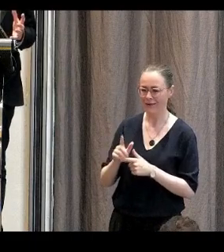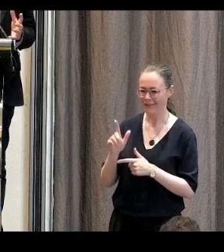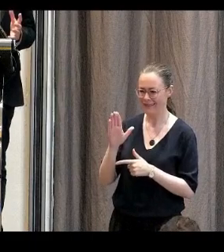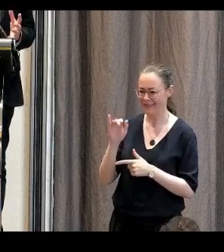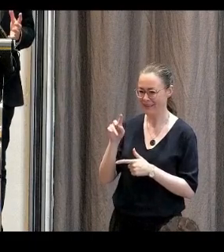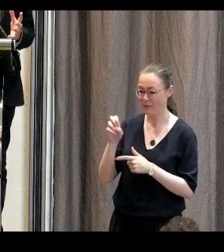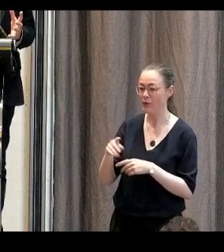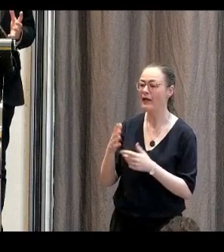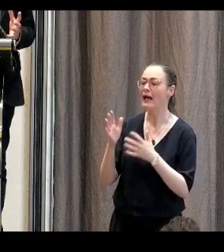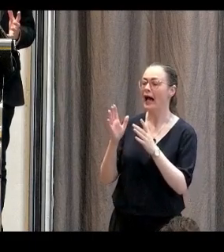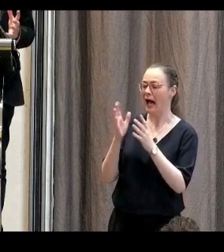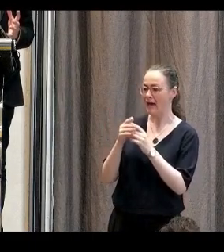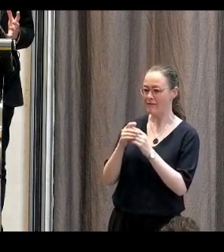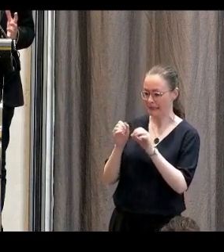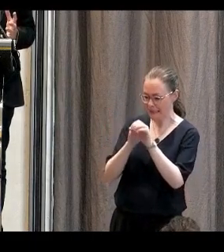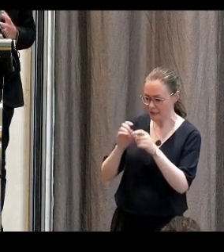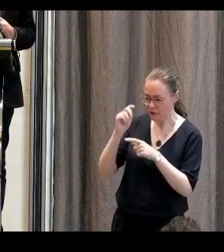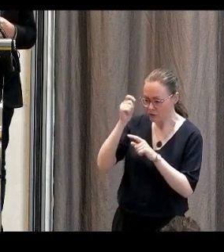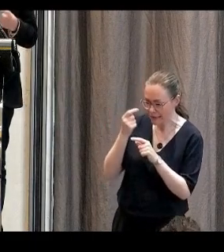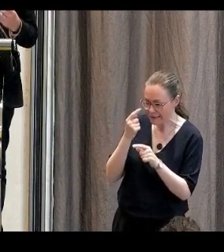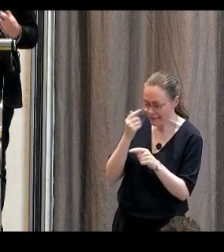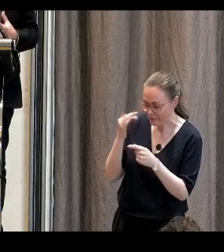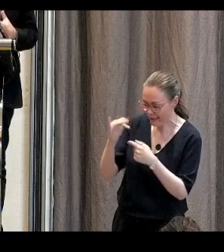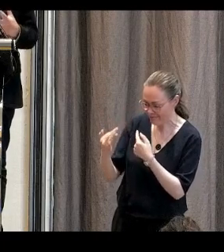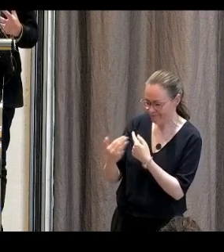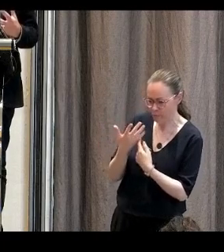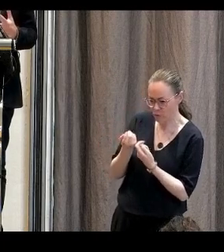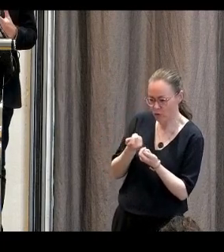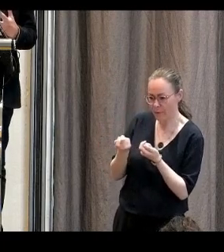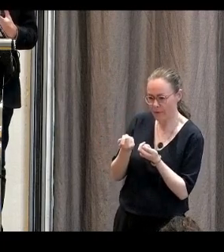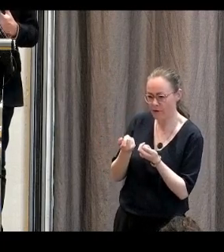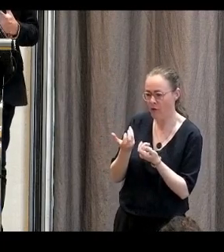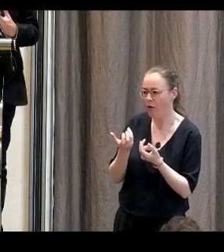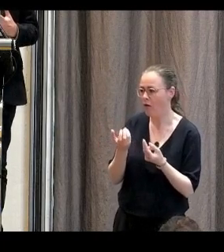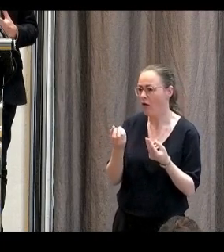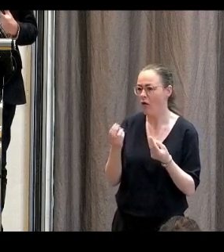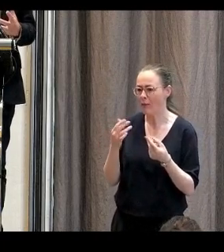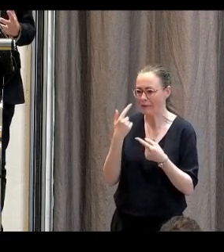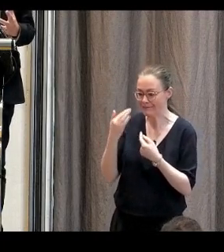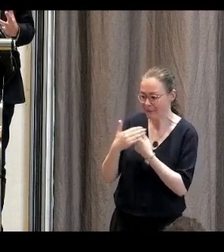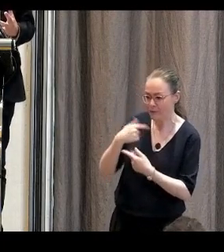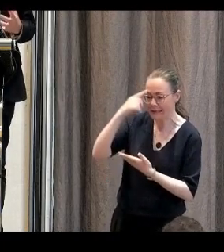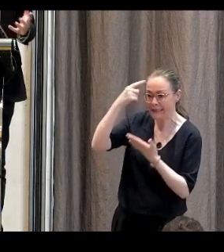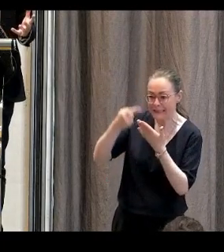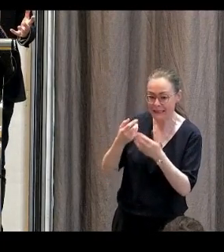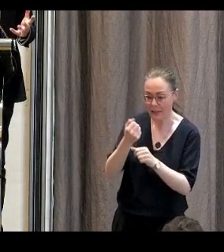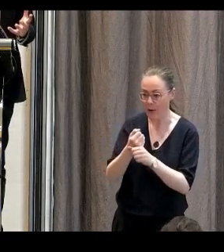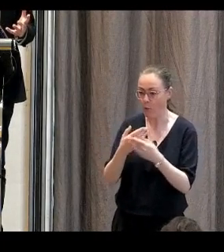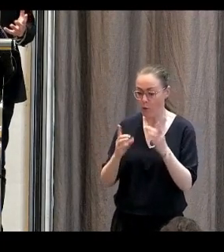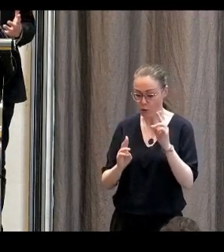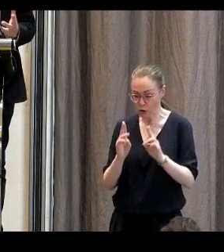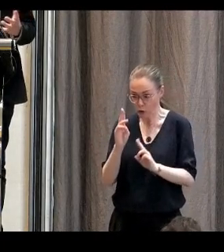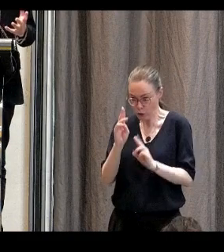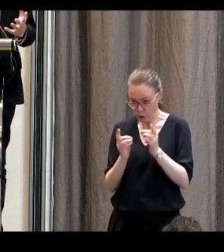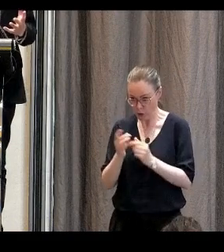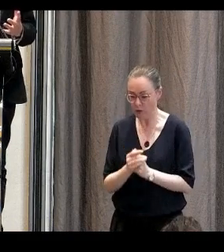big clinical trials that have tried to inform treatments, or rather inform decisions about what we should do,